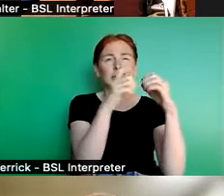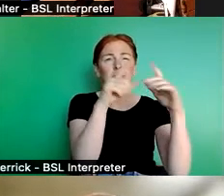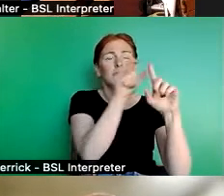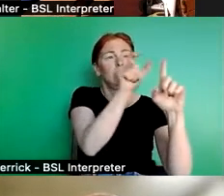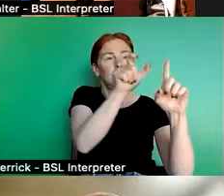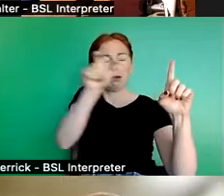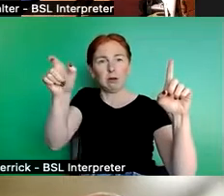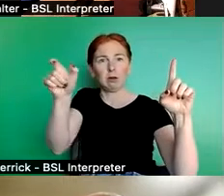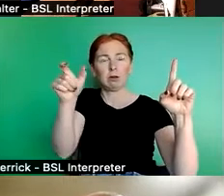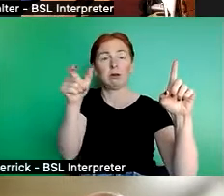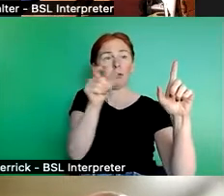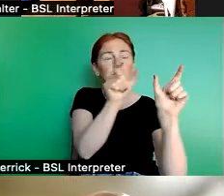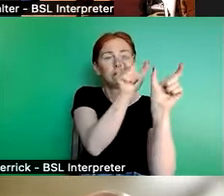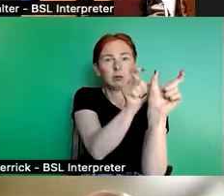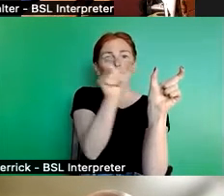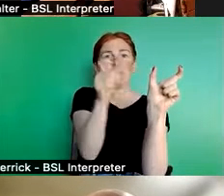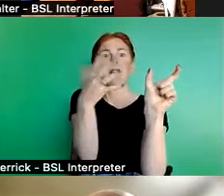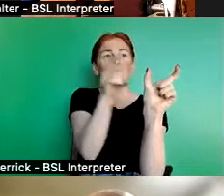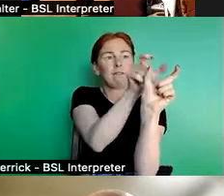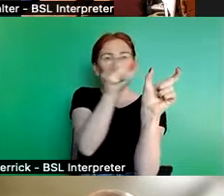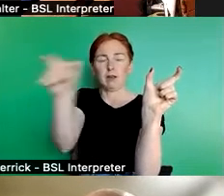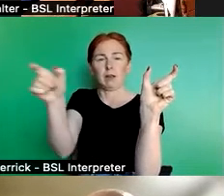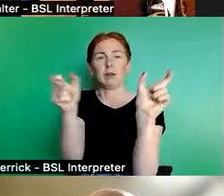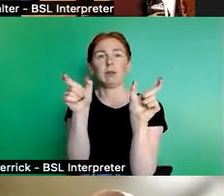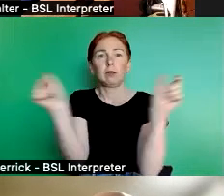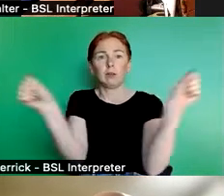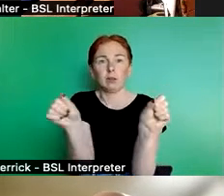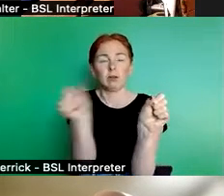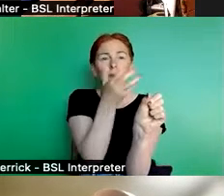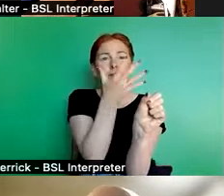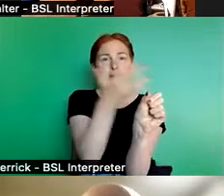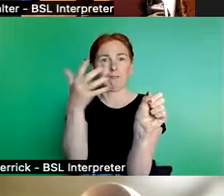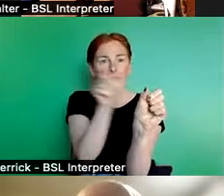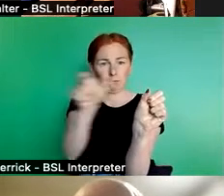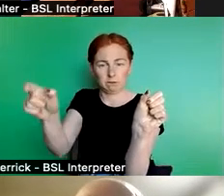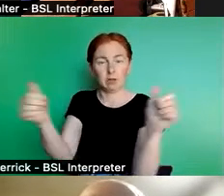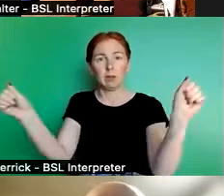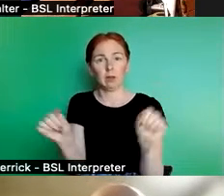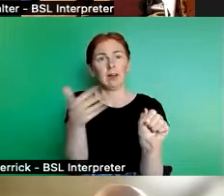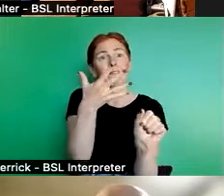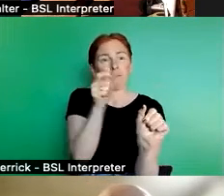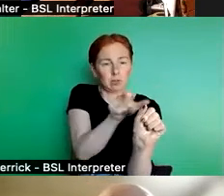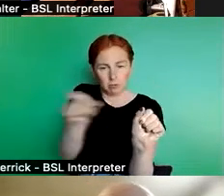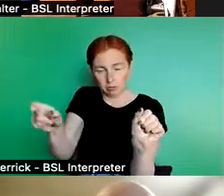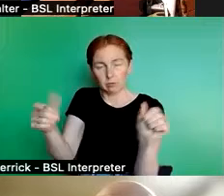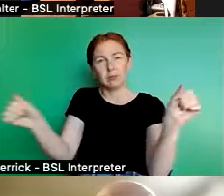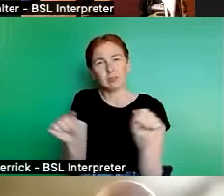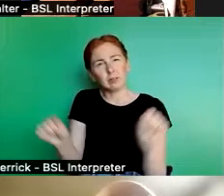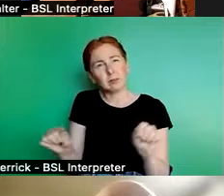the of each of those letters gets smaller in a logarithmic scale. So it's a much more fair test. And a log